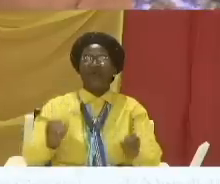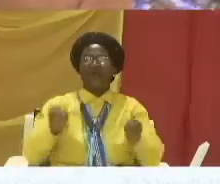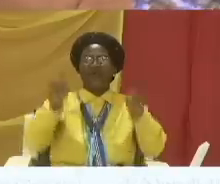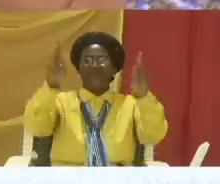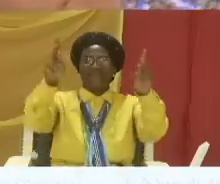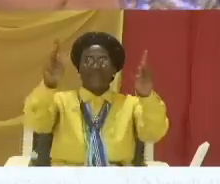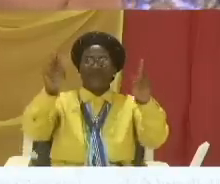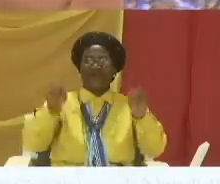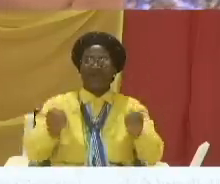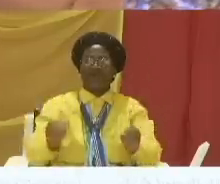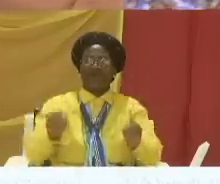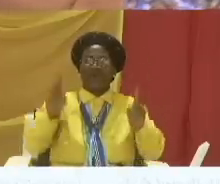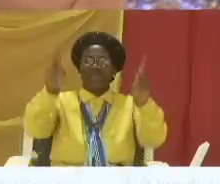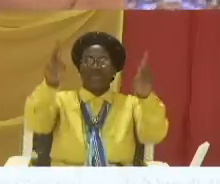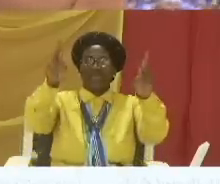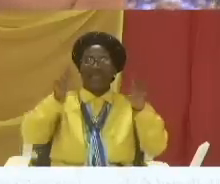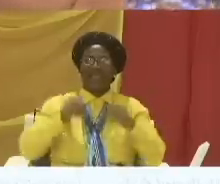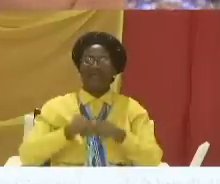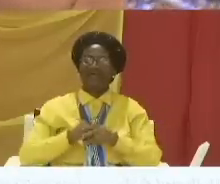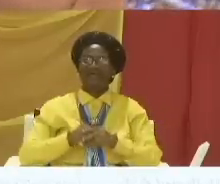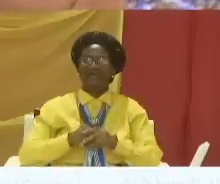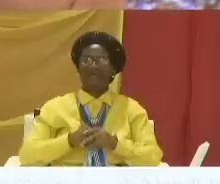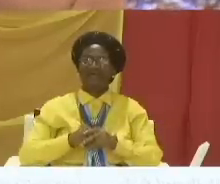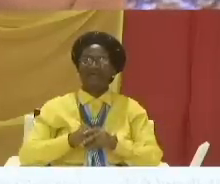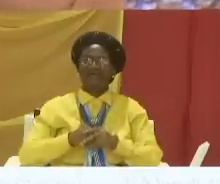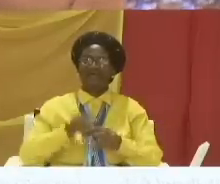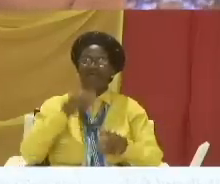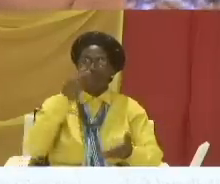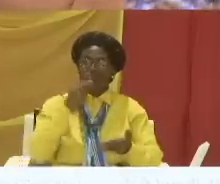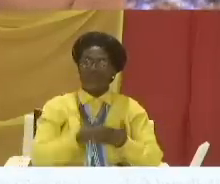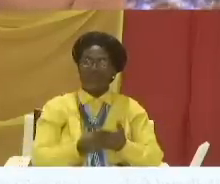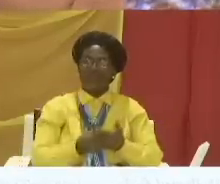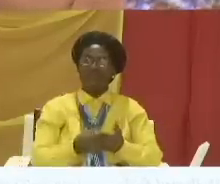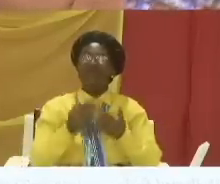Okay. Well, thank you, Lord.